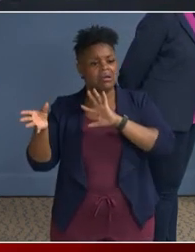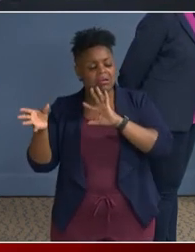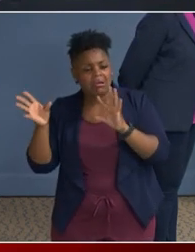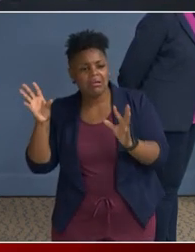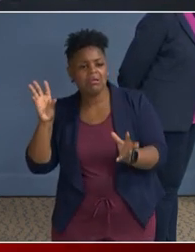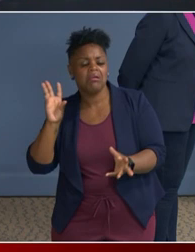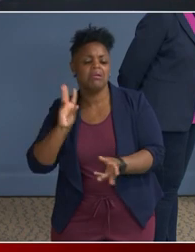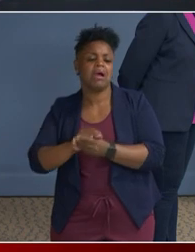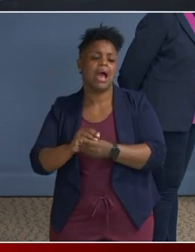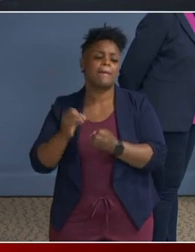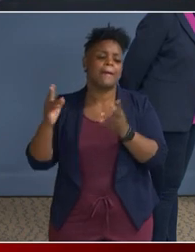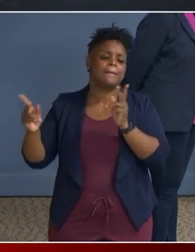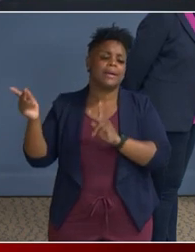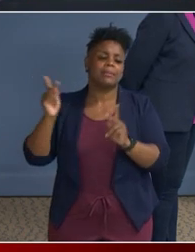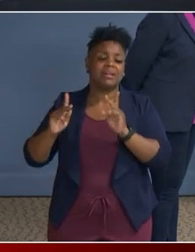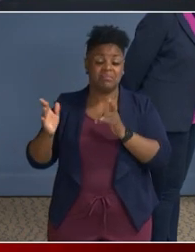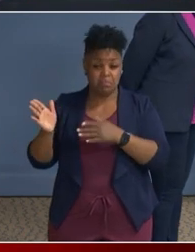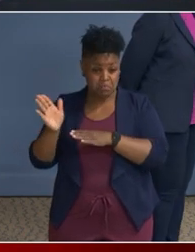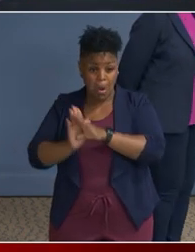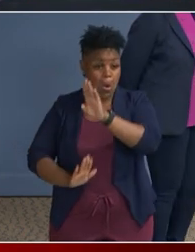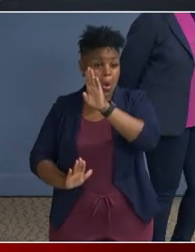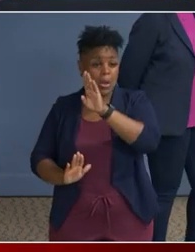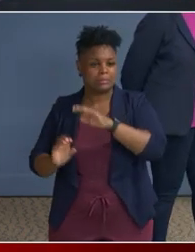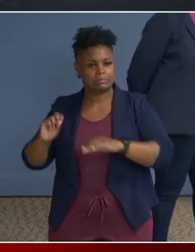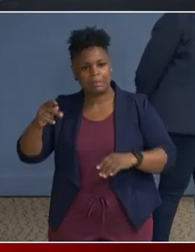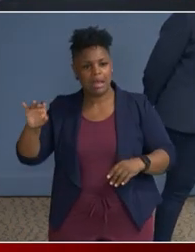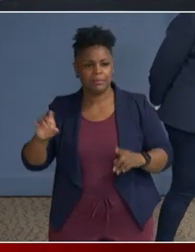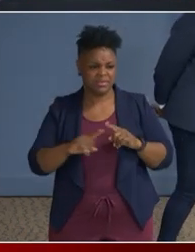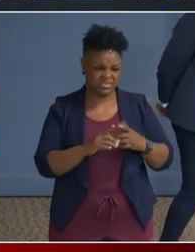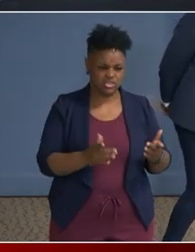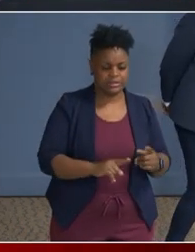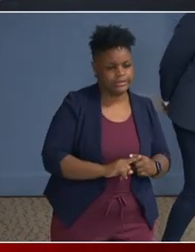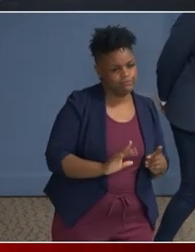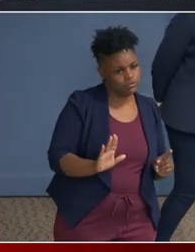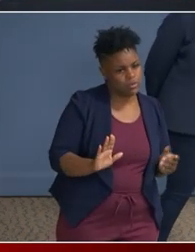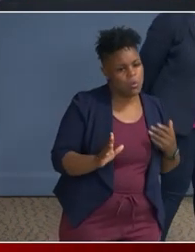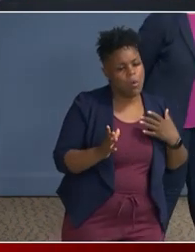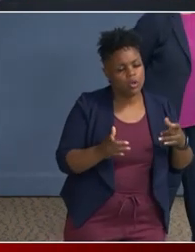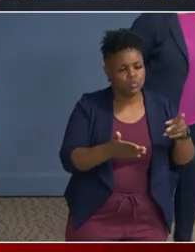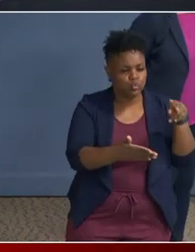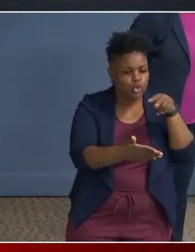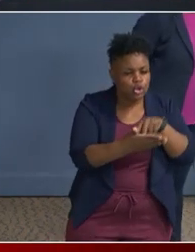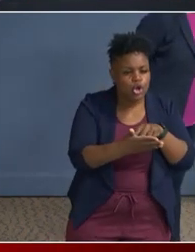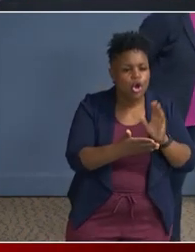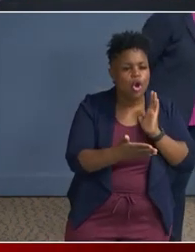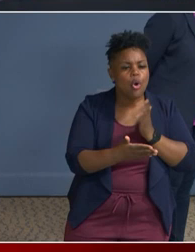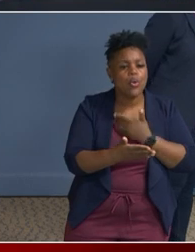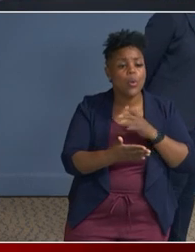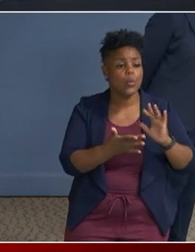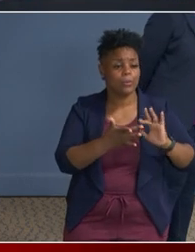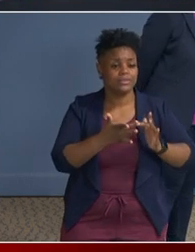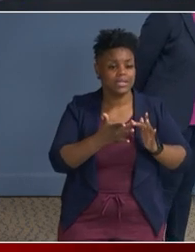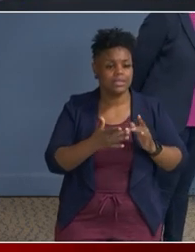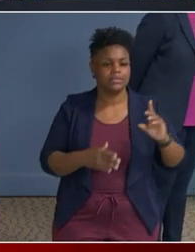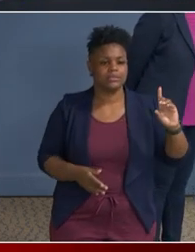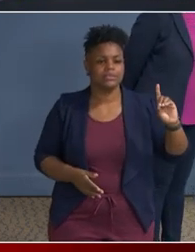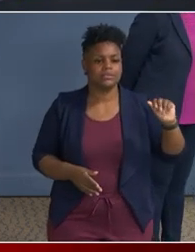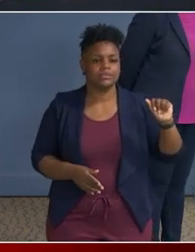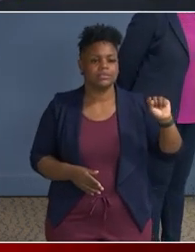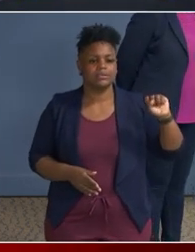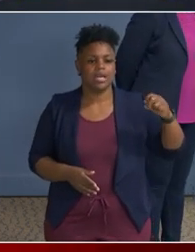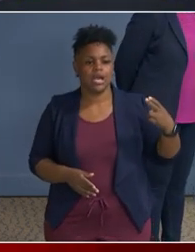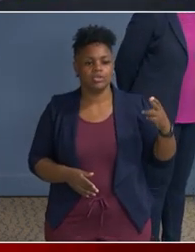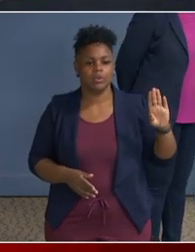being infected. So that's why we encourage you to actually look at the dashboard, which is why we publish the dashboard, to be able to follow